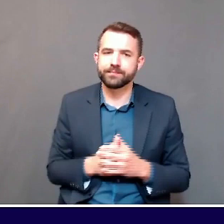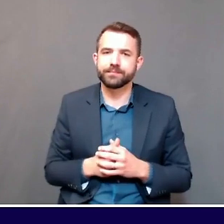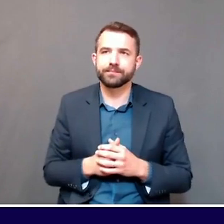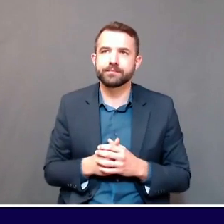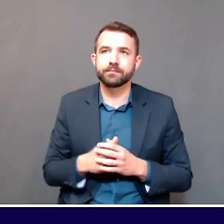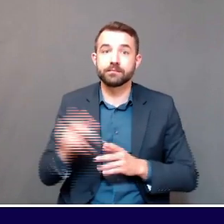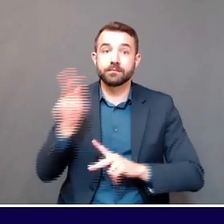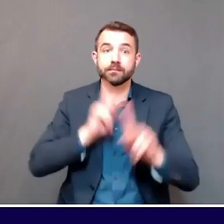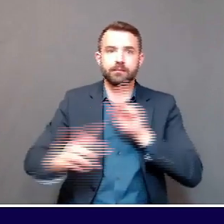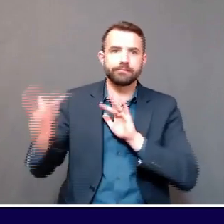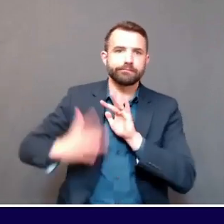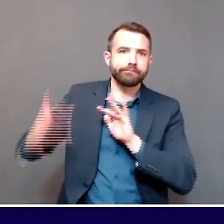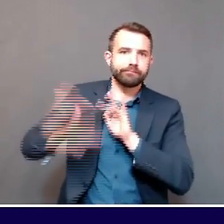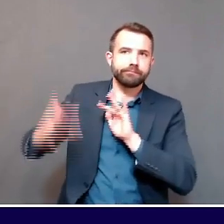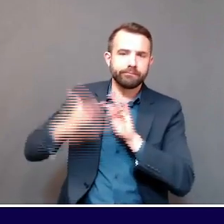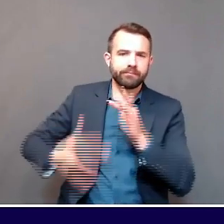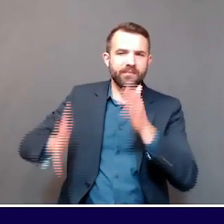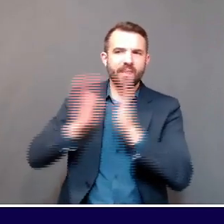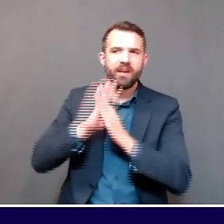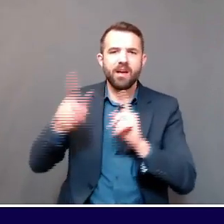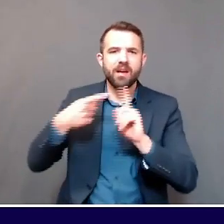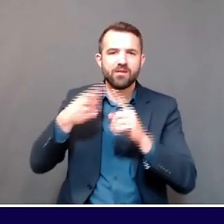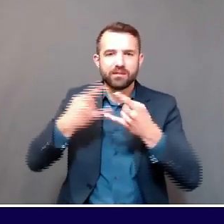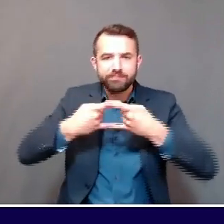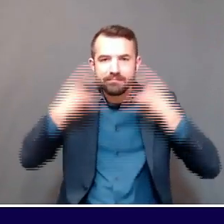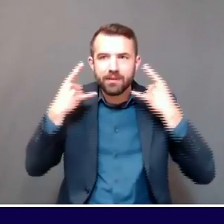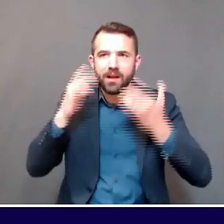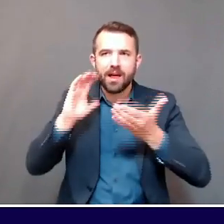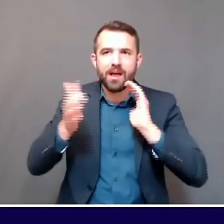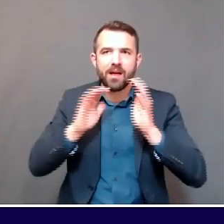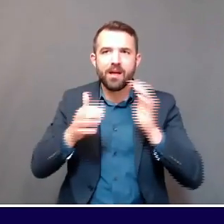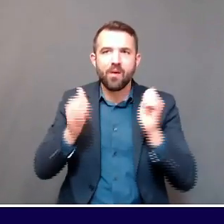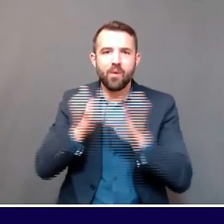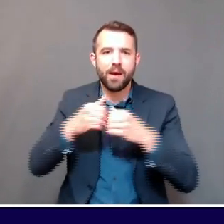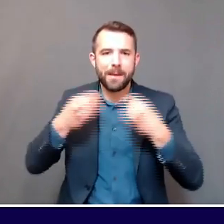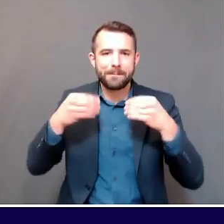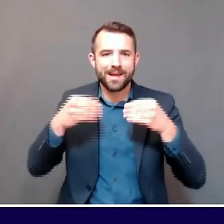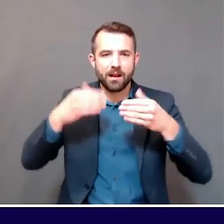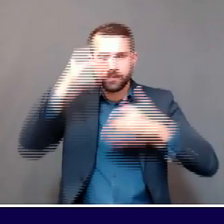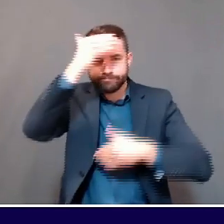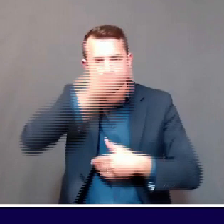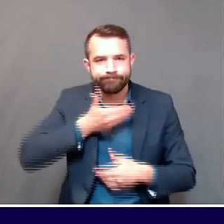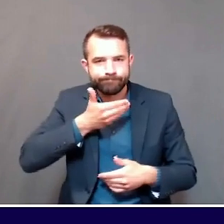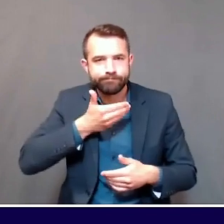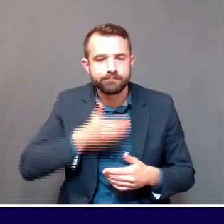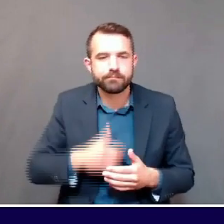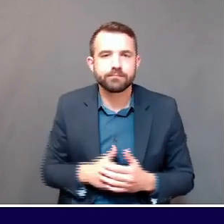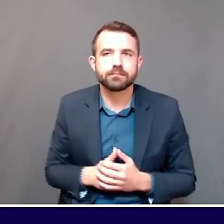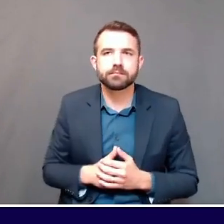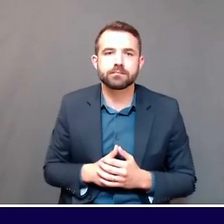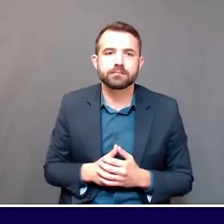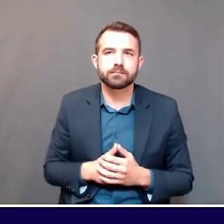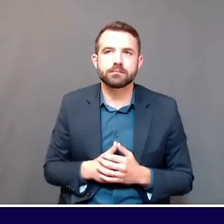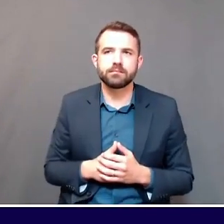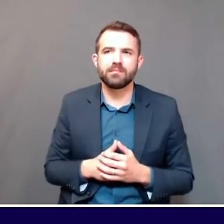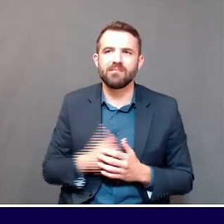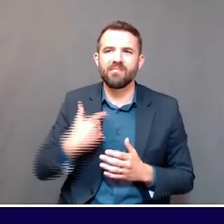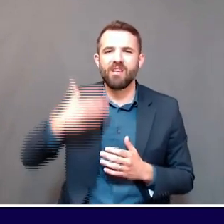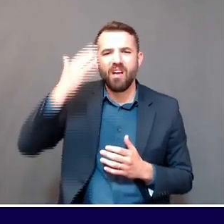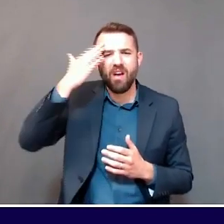about masks versus face shields. I know you've talked about this in the past, but does perhaps